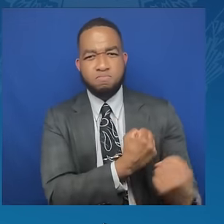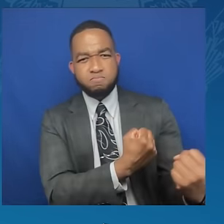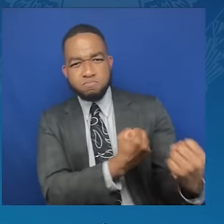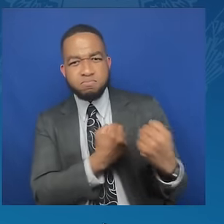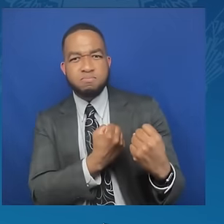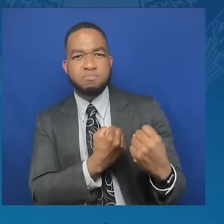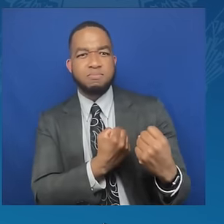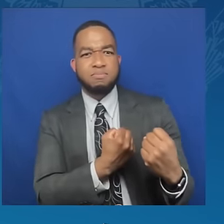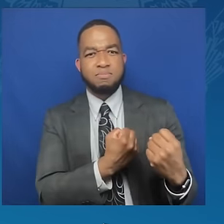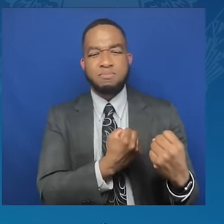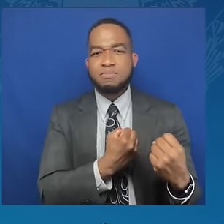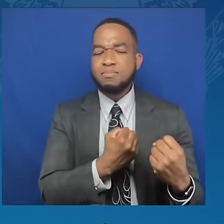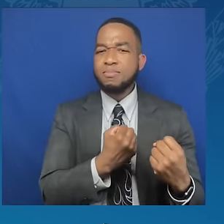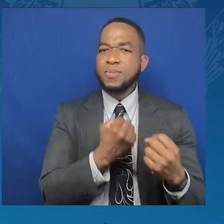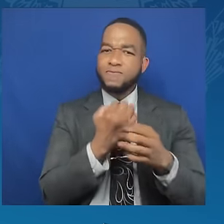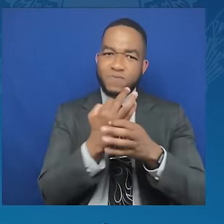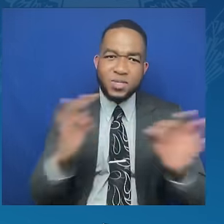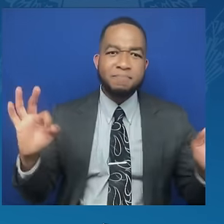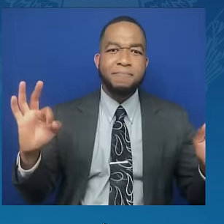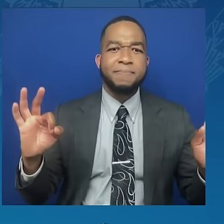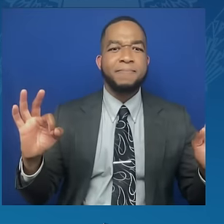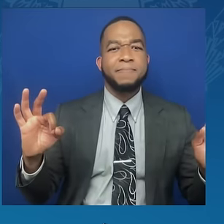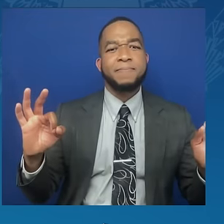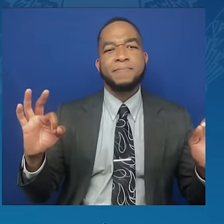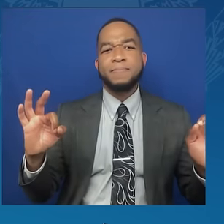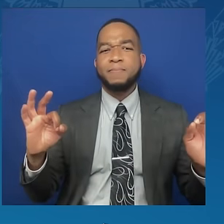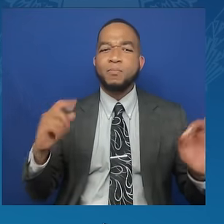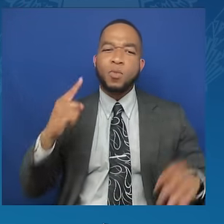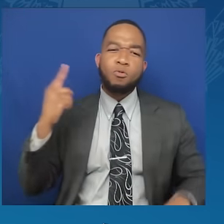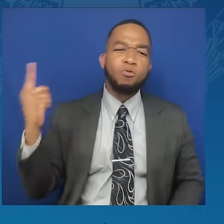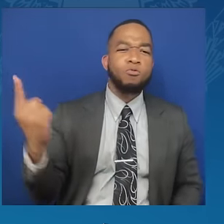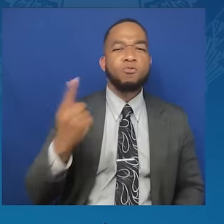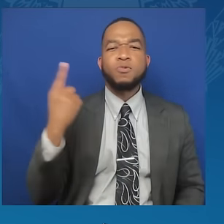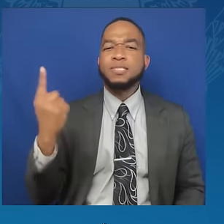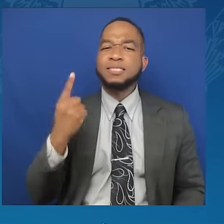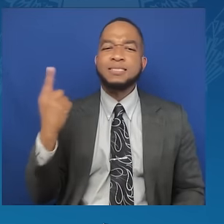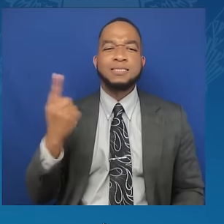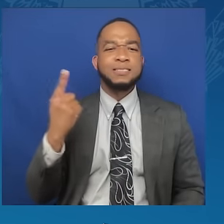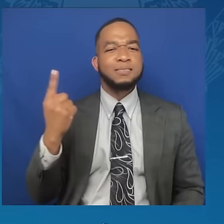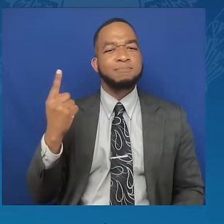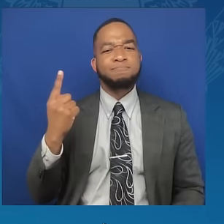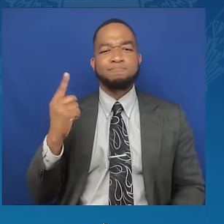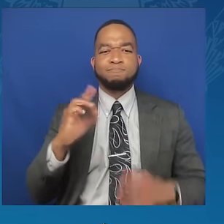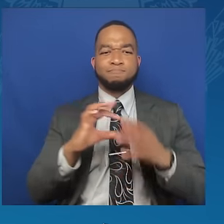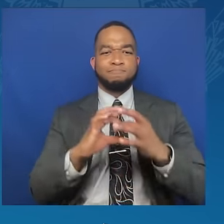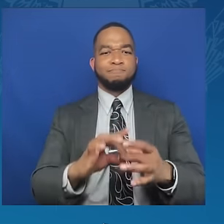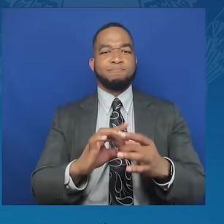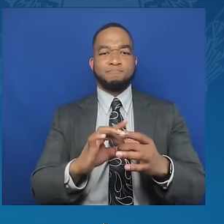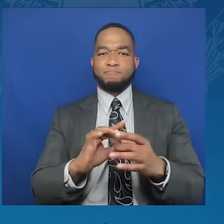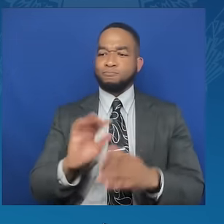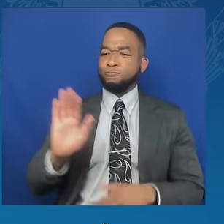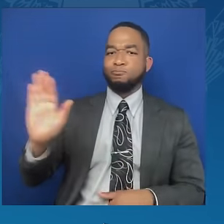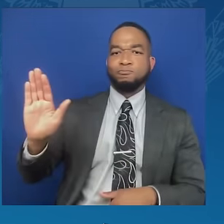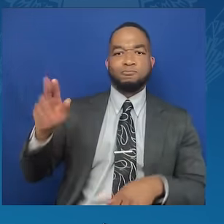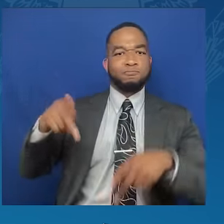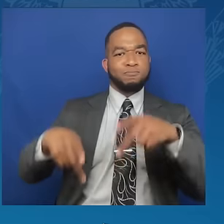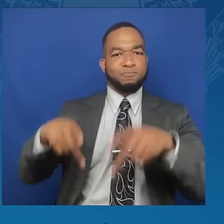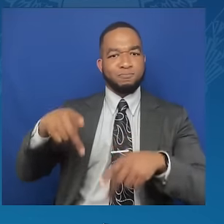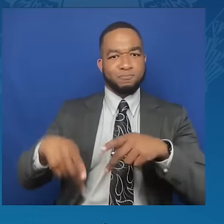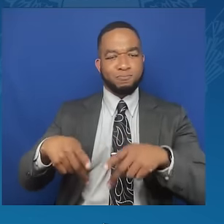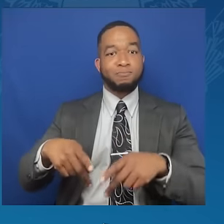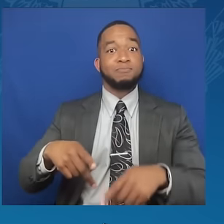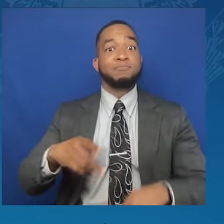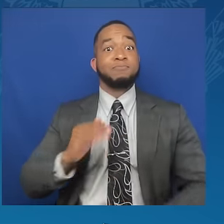always been in the faith of her people and our willingness to fight for